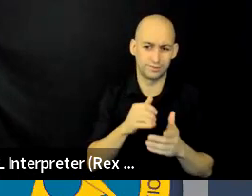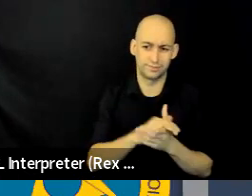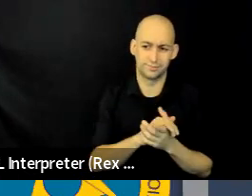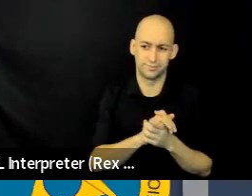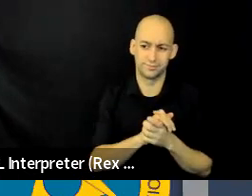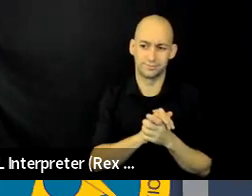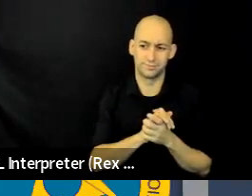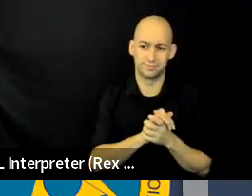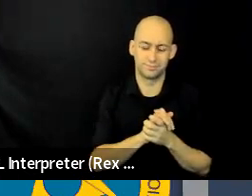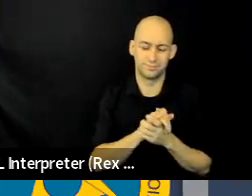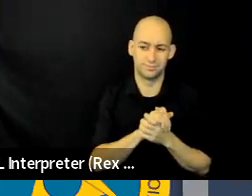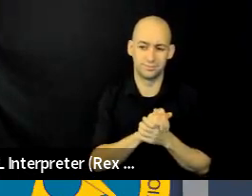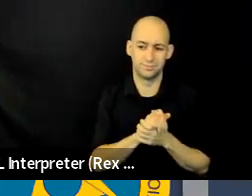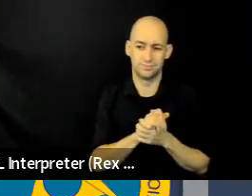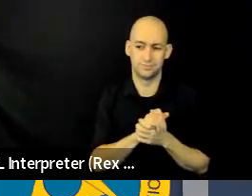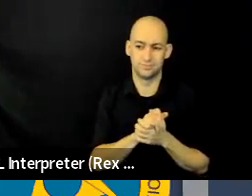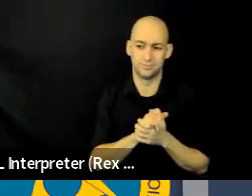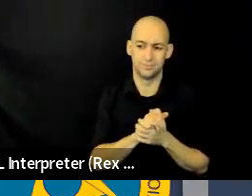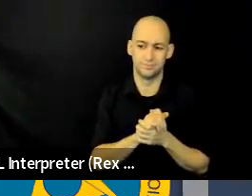Nice. Nice.